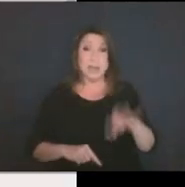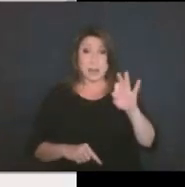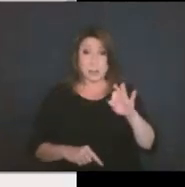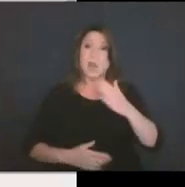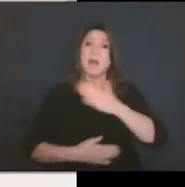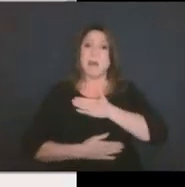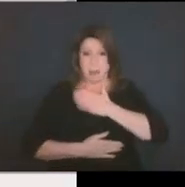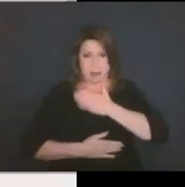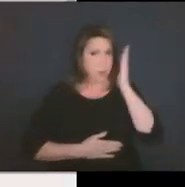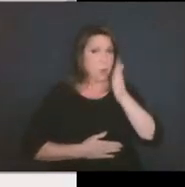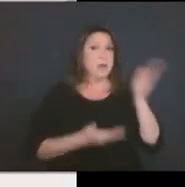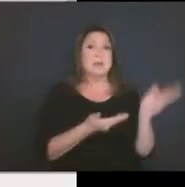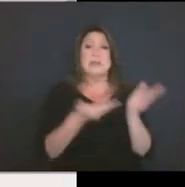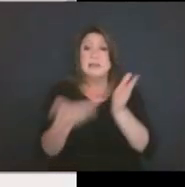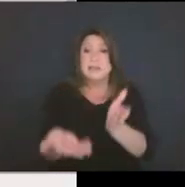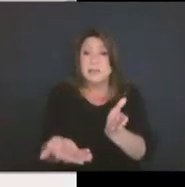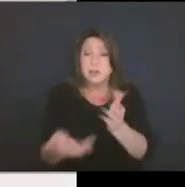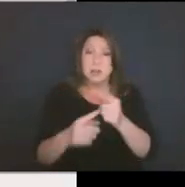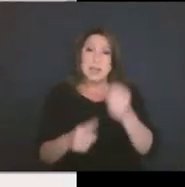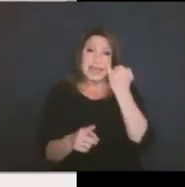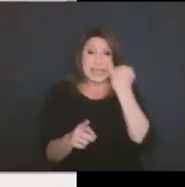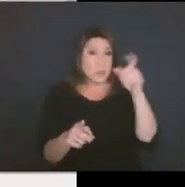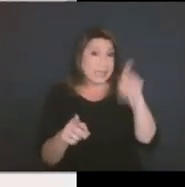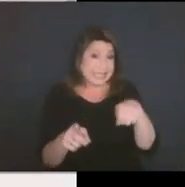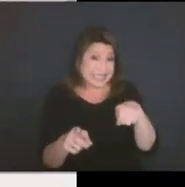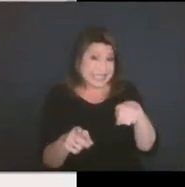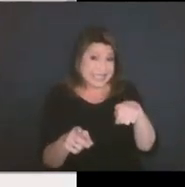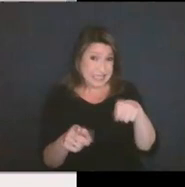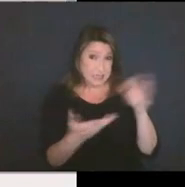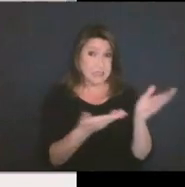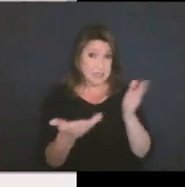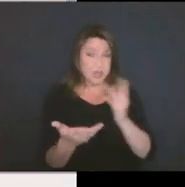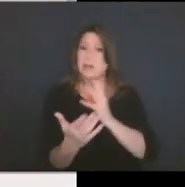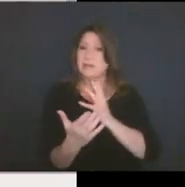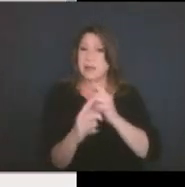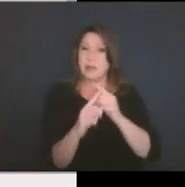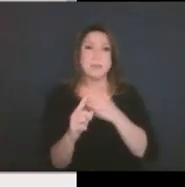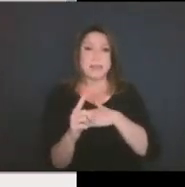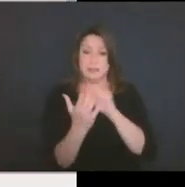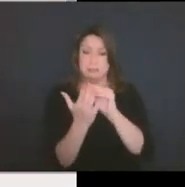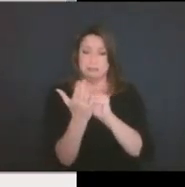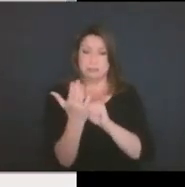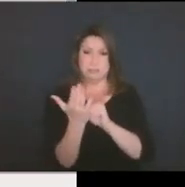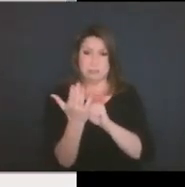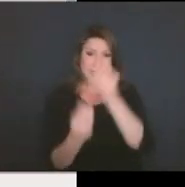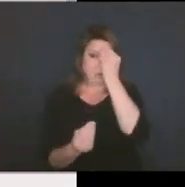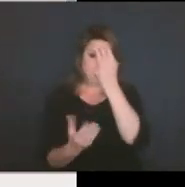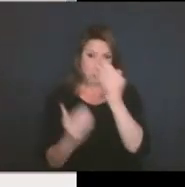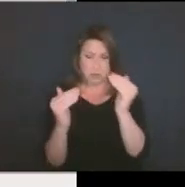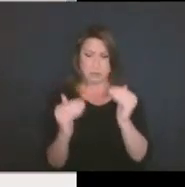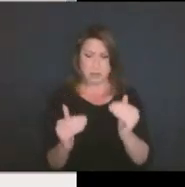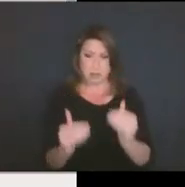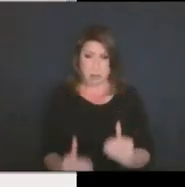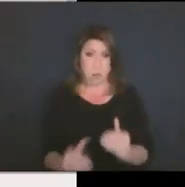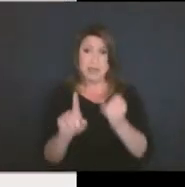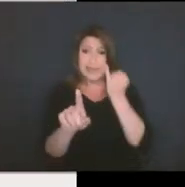happen. But if it is necessary, please be so kind to fill out this information below it. We do not need this information unless you choose